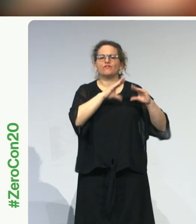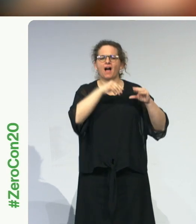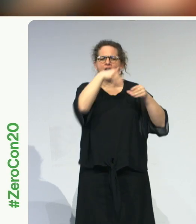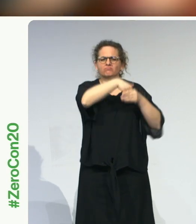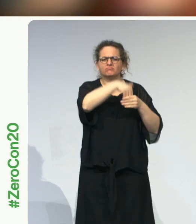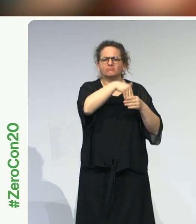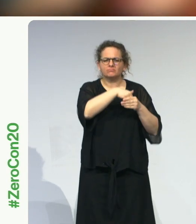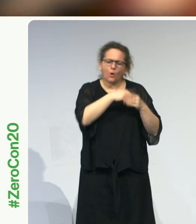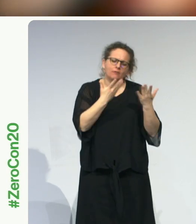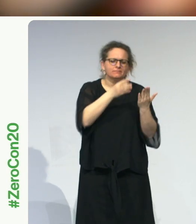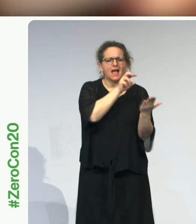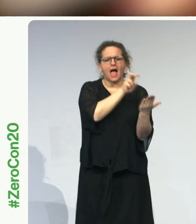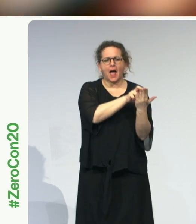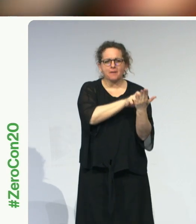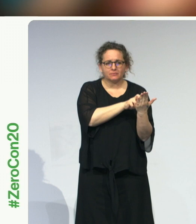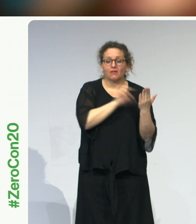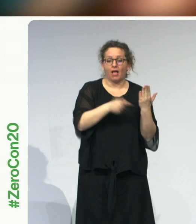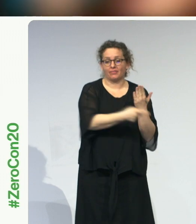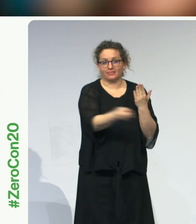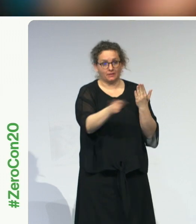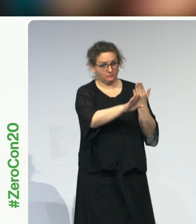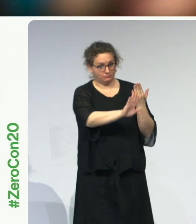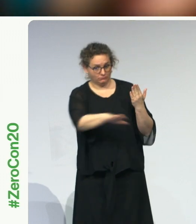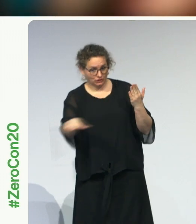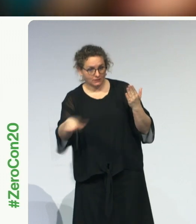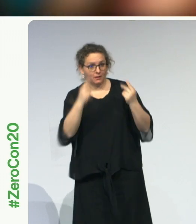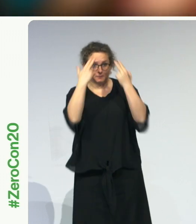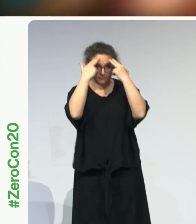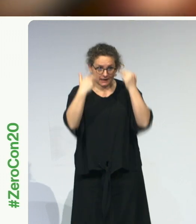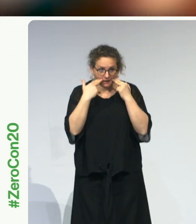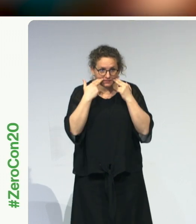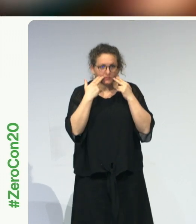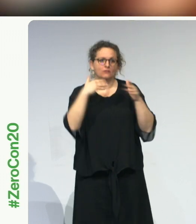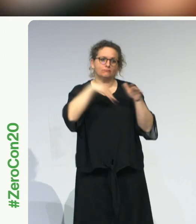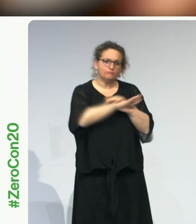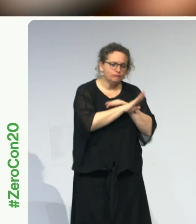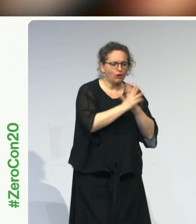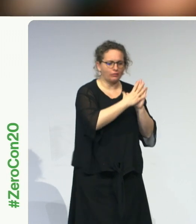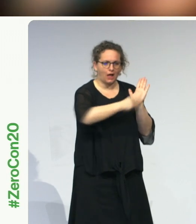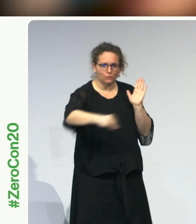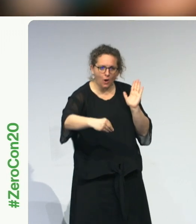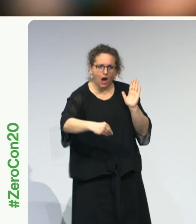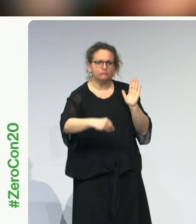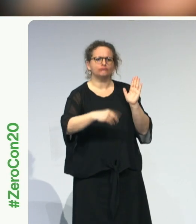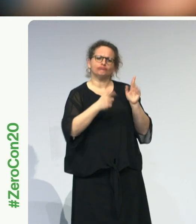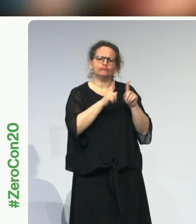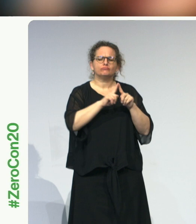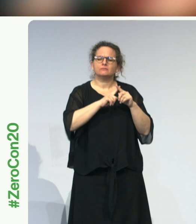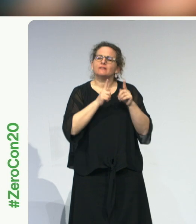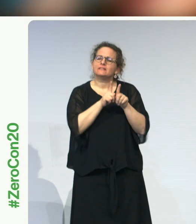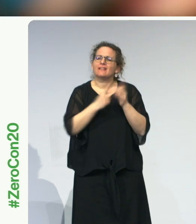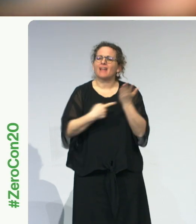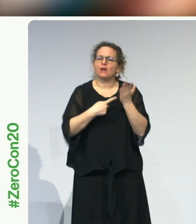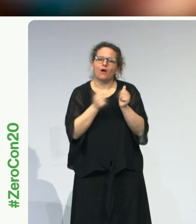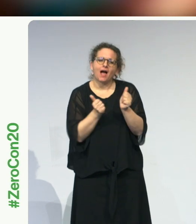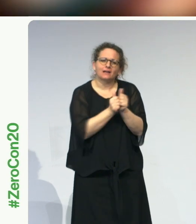children who are blind or visually impaired. The apps support children to acquire assistive technology skills and to practice their